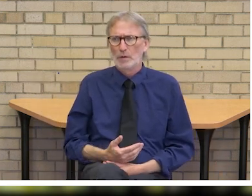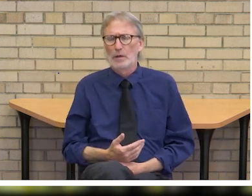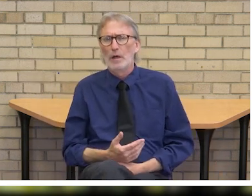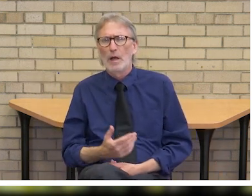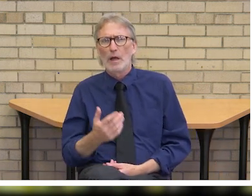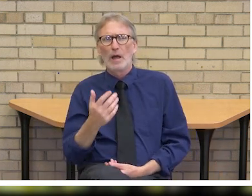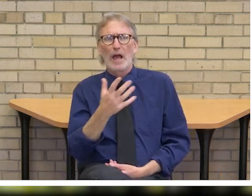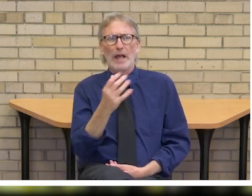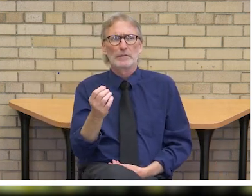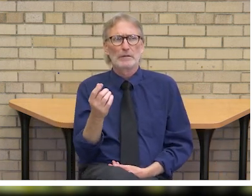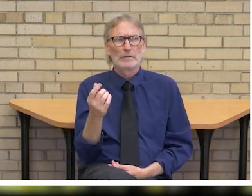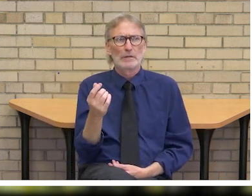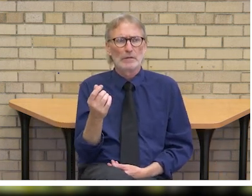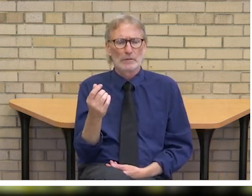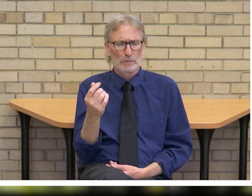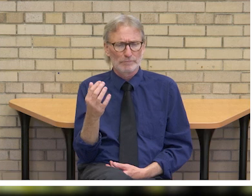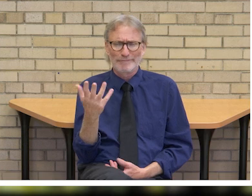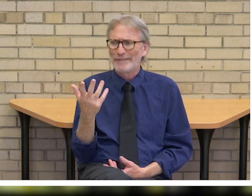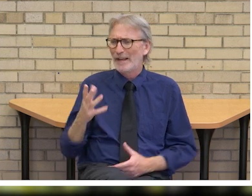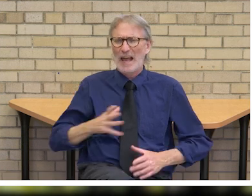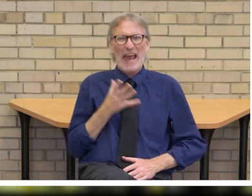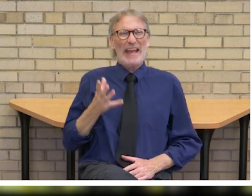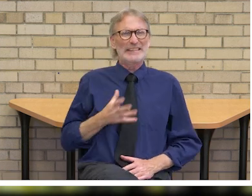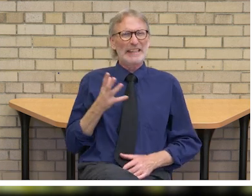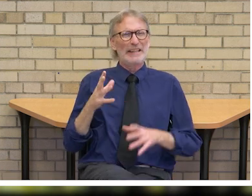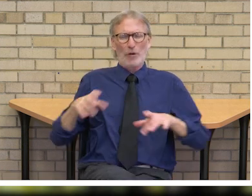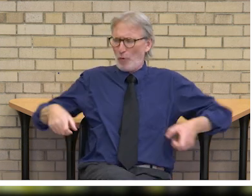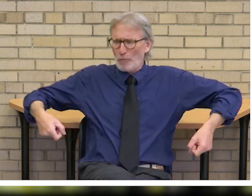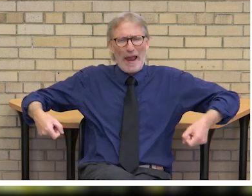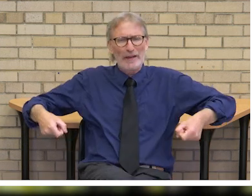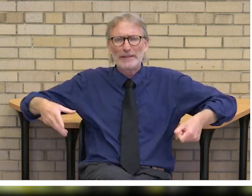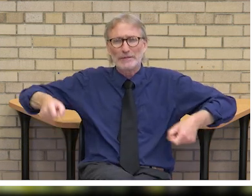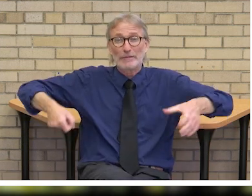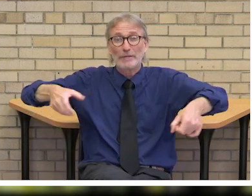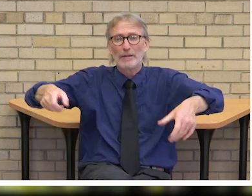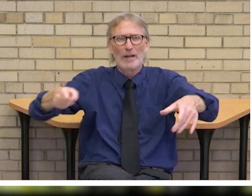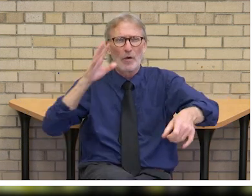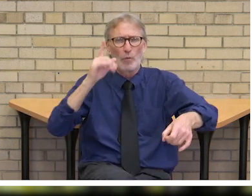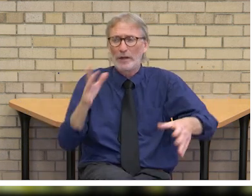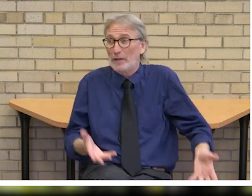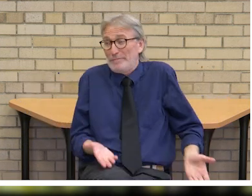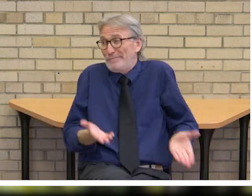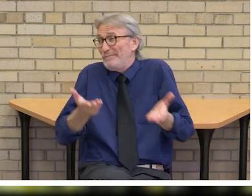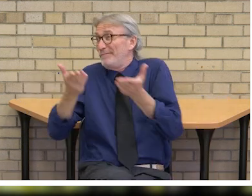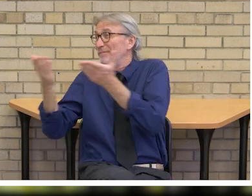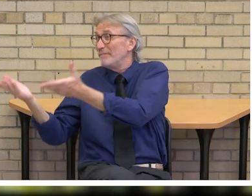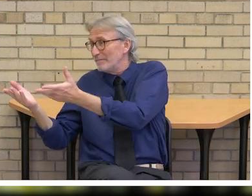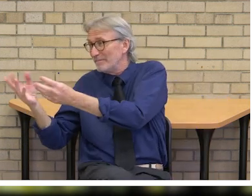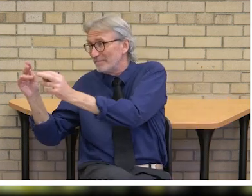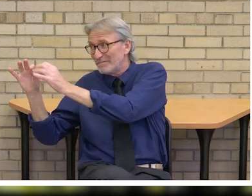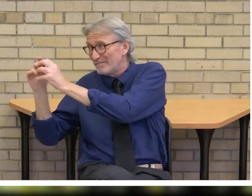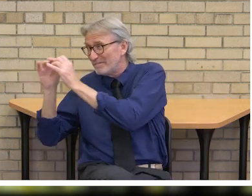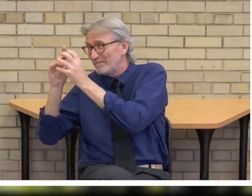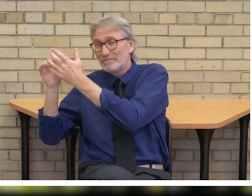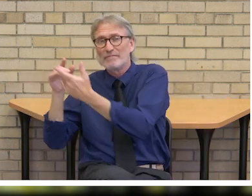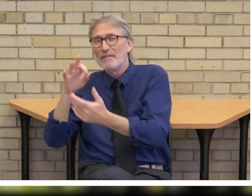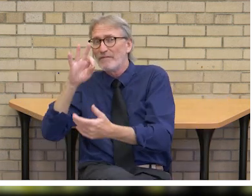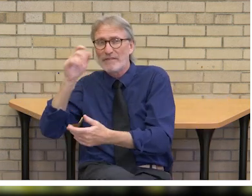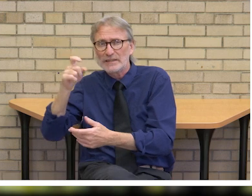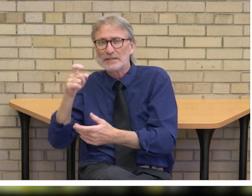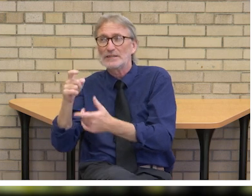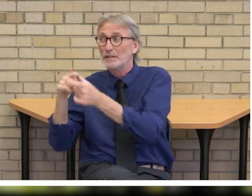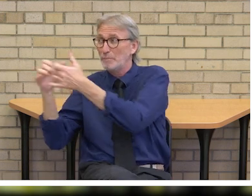The ornamental historic railings will be taken off-site and refurbished and